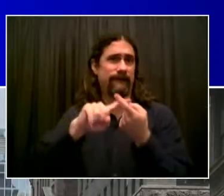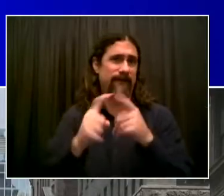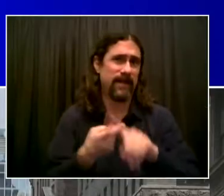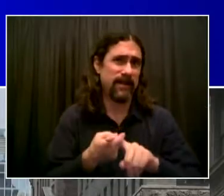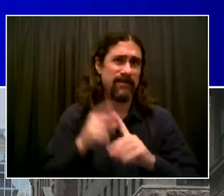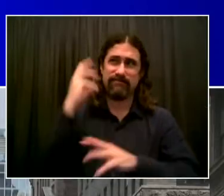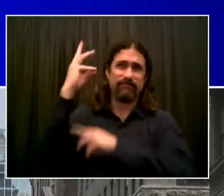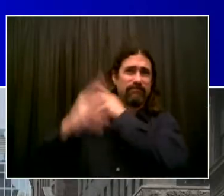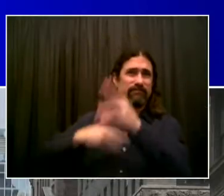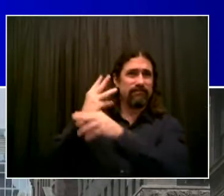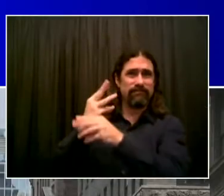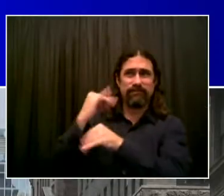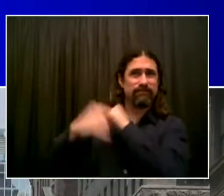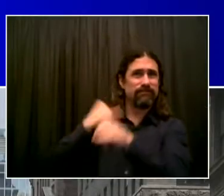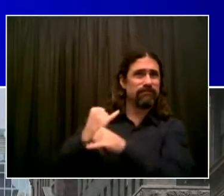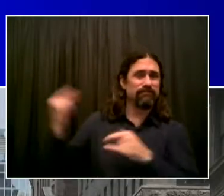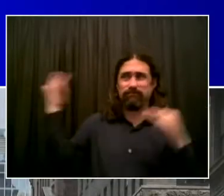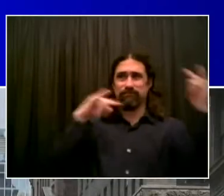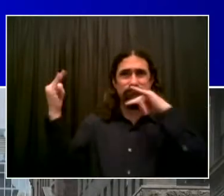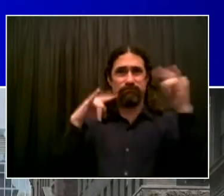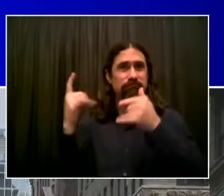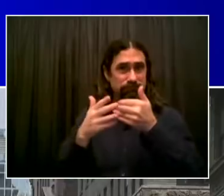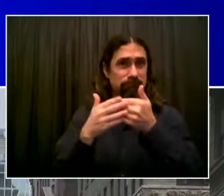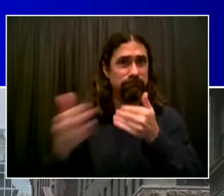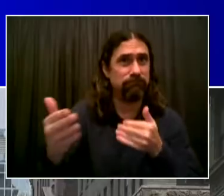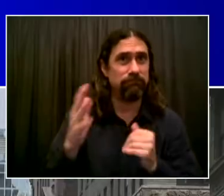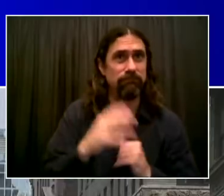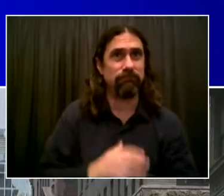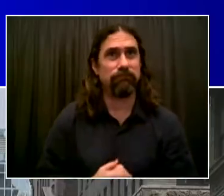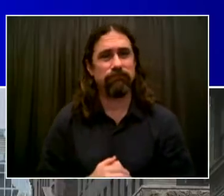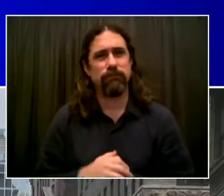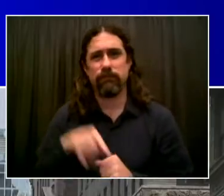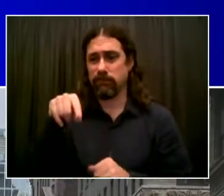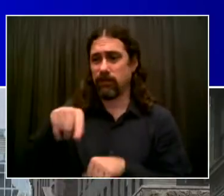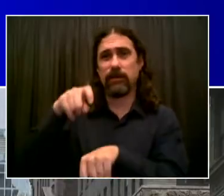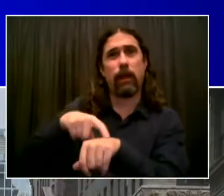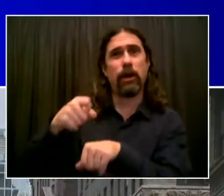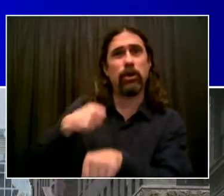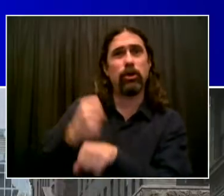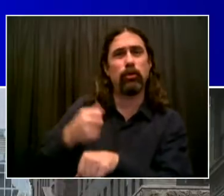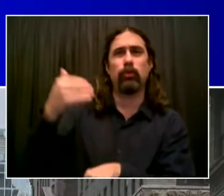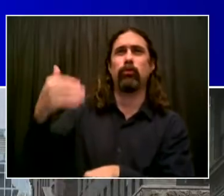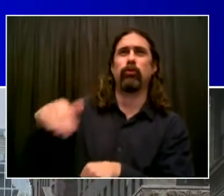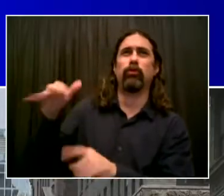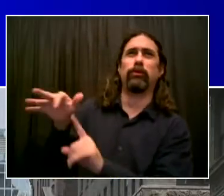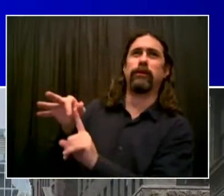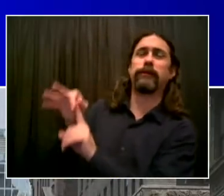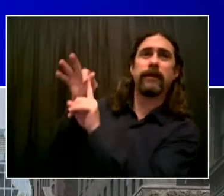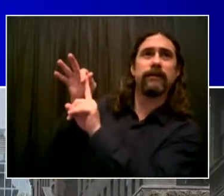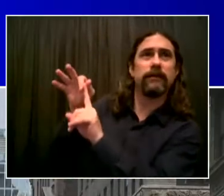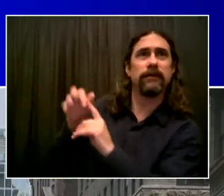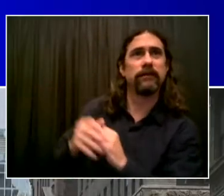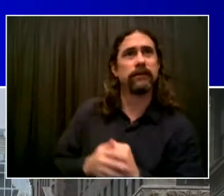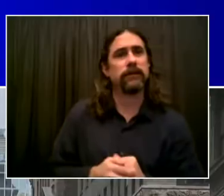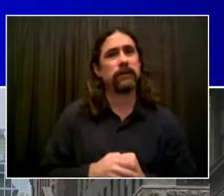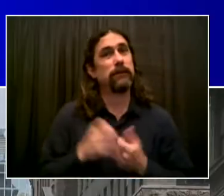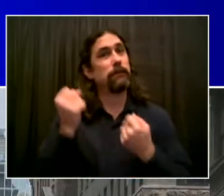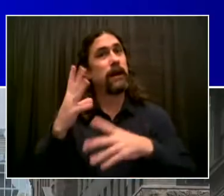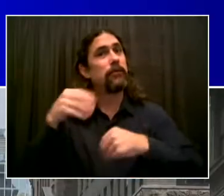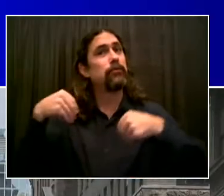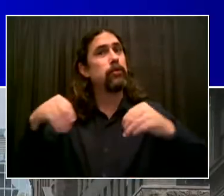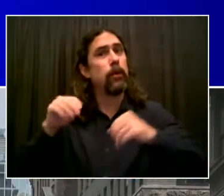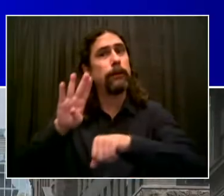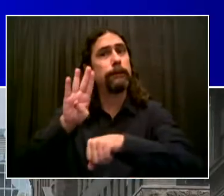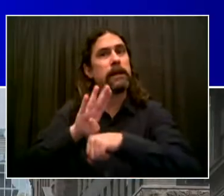for a very busy and exciting holiday season in New York City, starting, of course, with Thanksgiving tomorrow. And